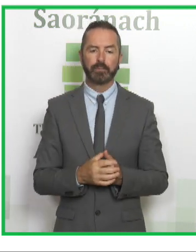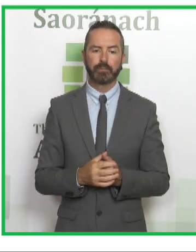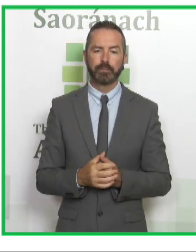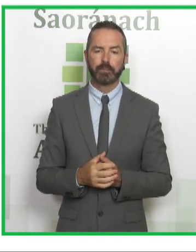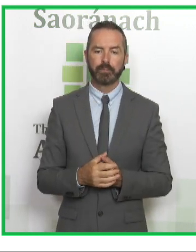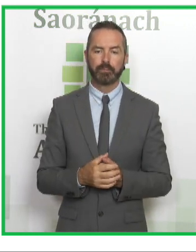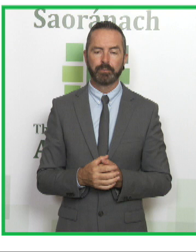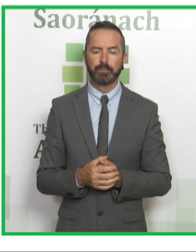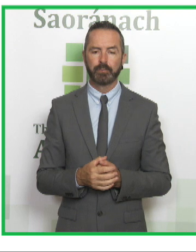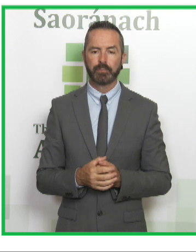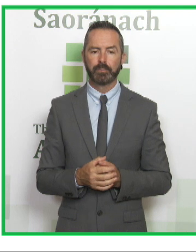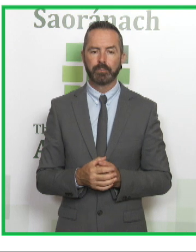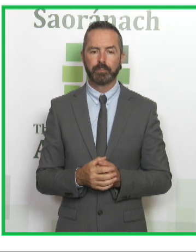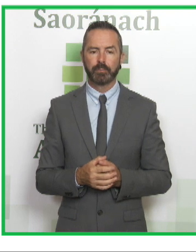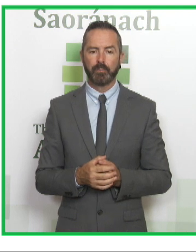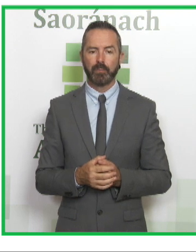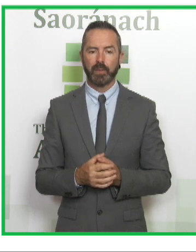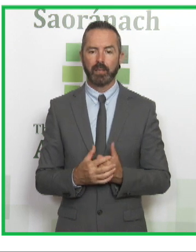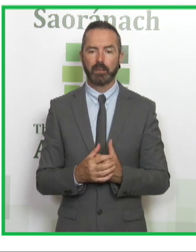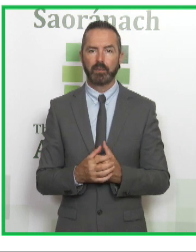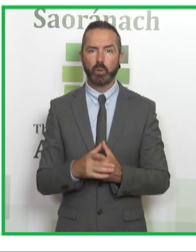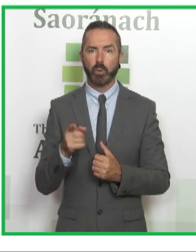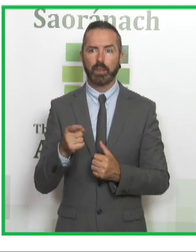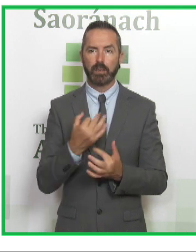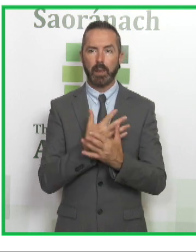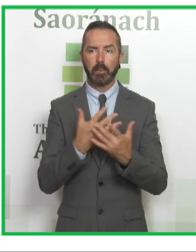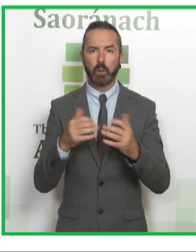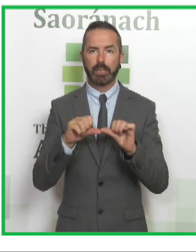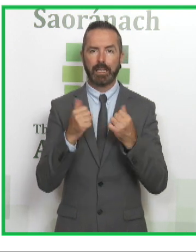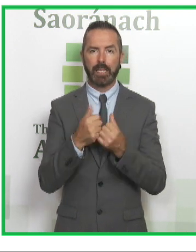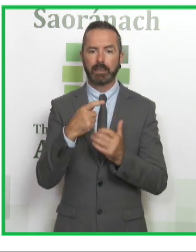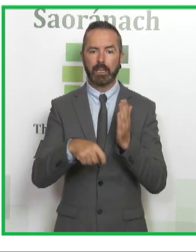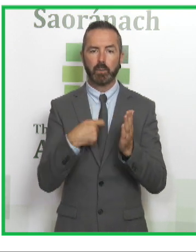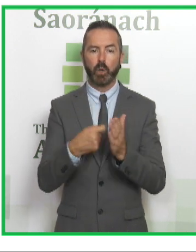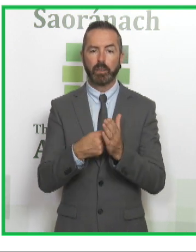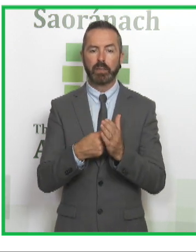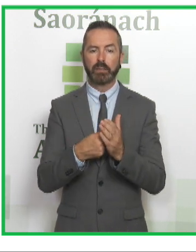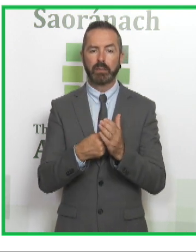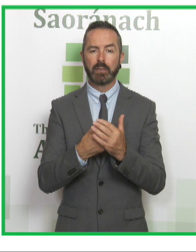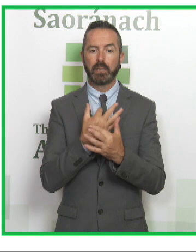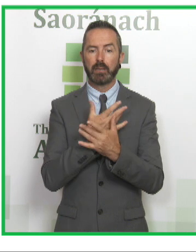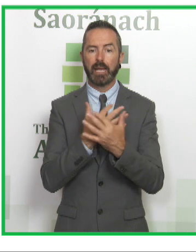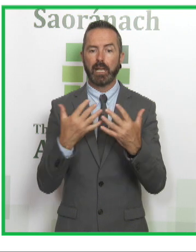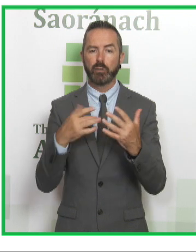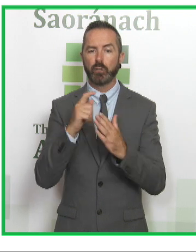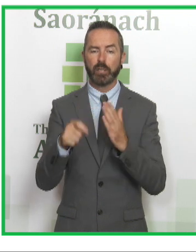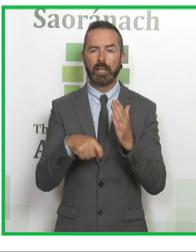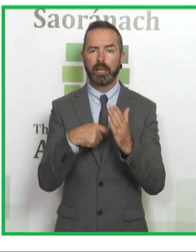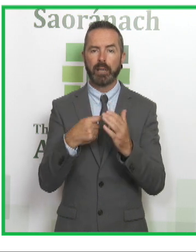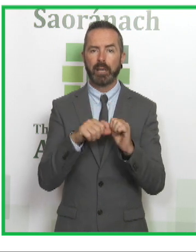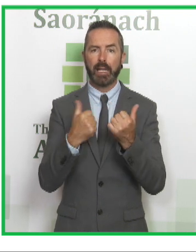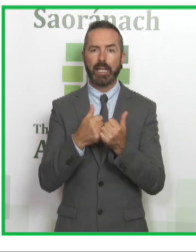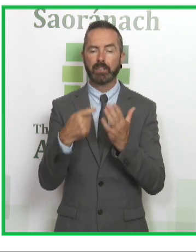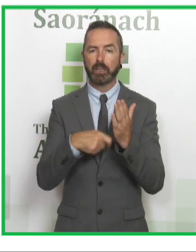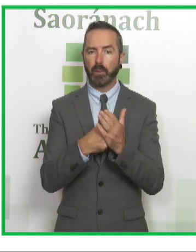And it's, as I said, it's an interagency project, and that is the key word. It's interagency. It's about working in